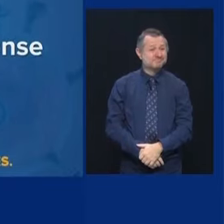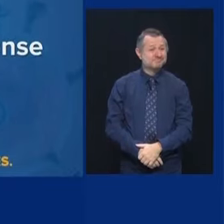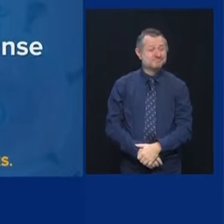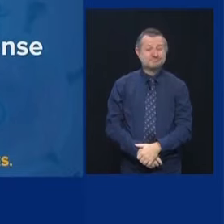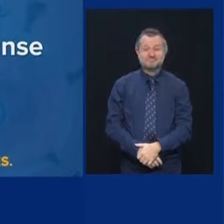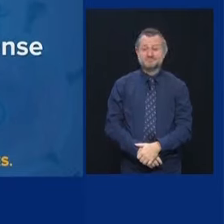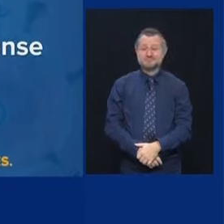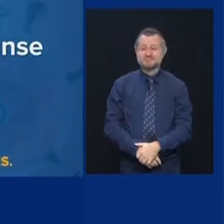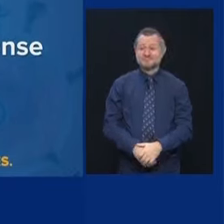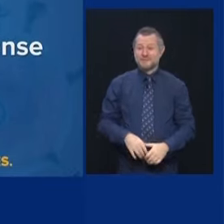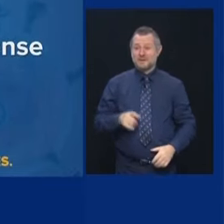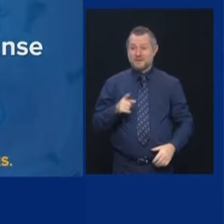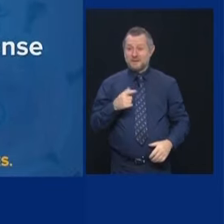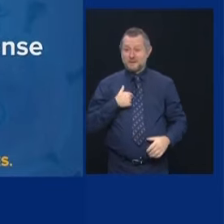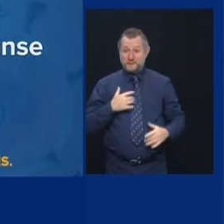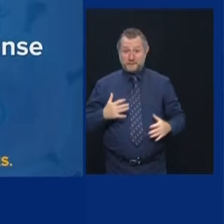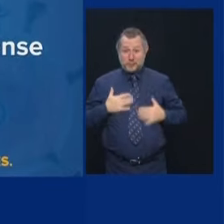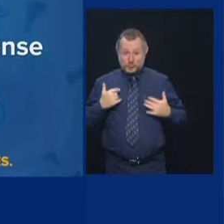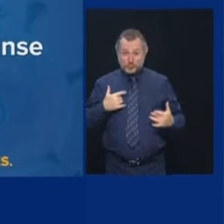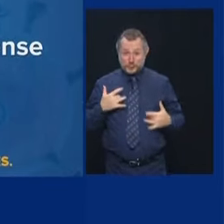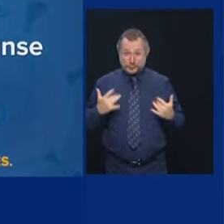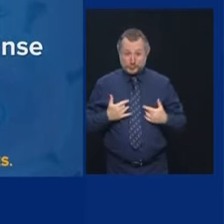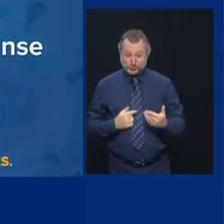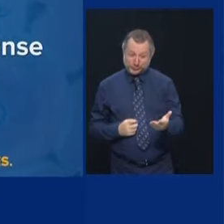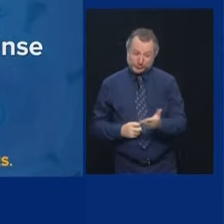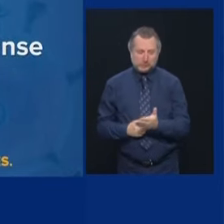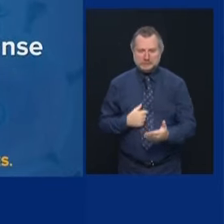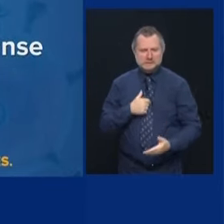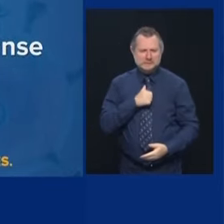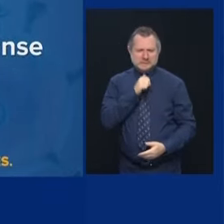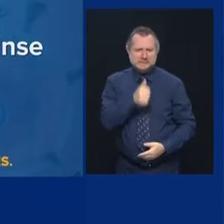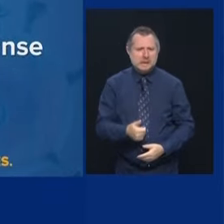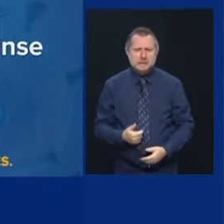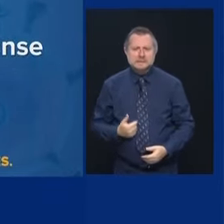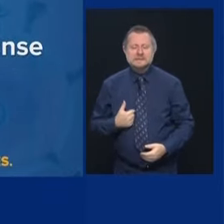was I happy about doing 1,200 enforcement actions? No.